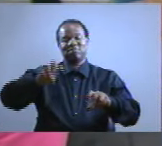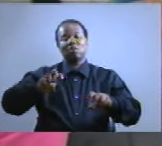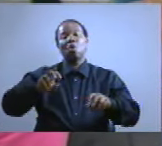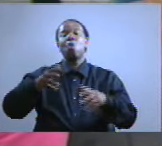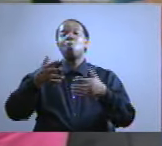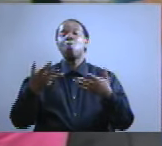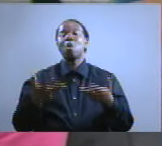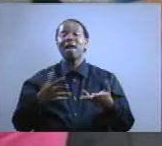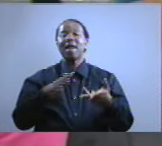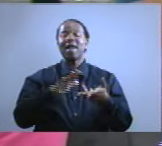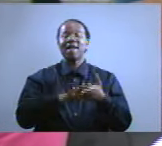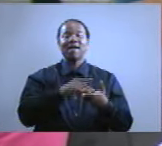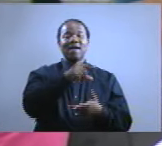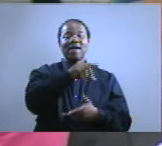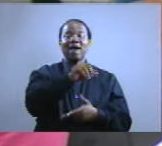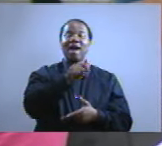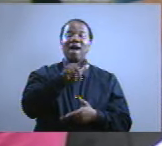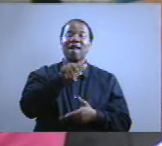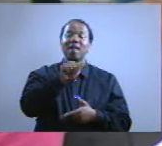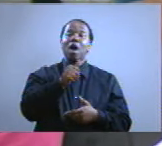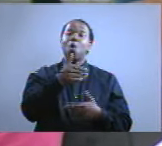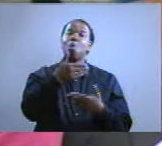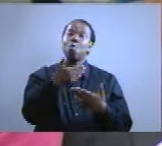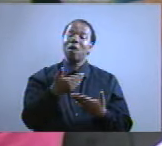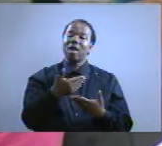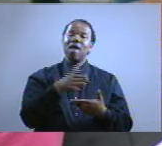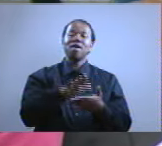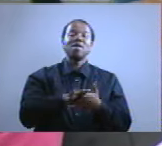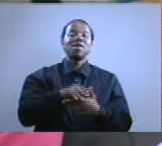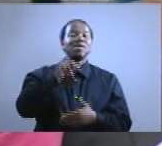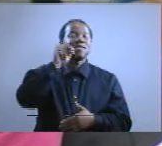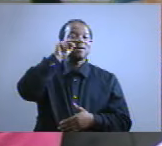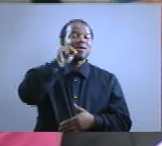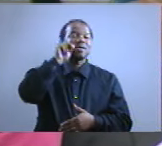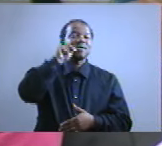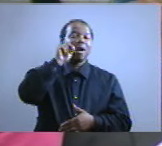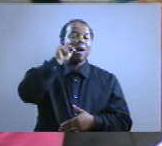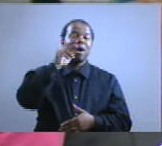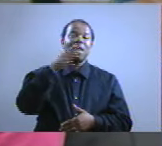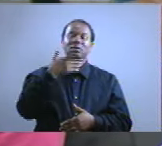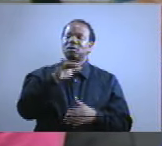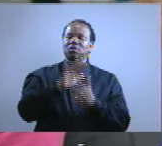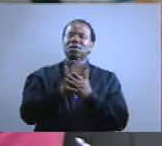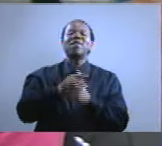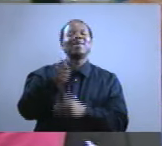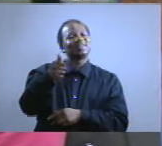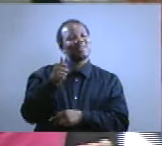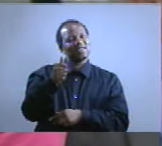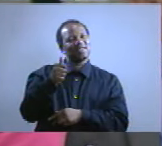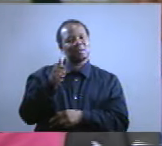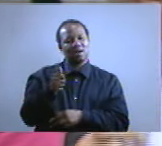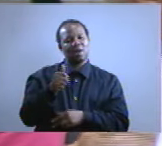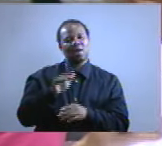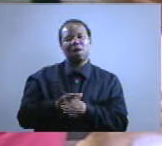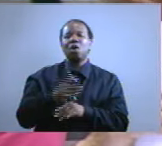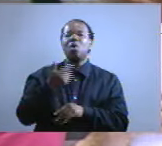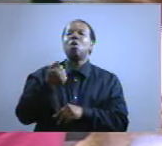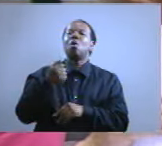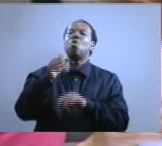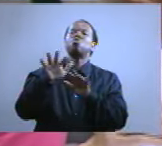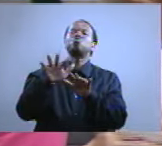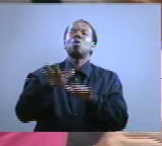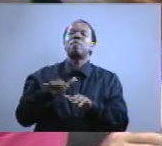Awards Gala ceremony hosted in Nairobi, Kenya on the 16th October 2013. Also notes